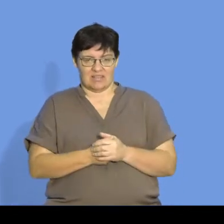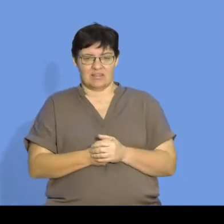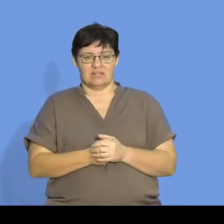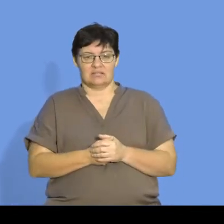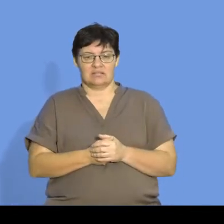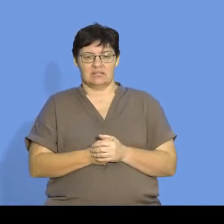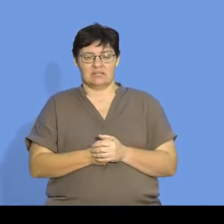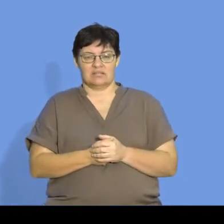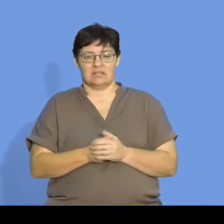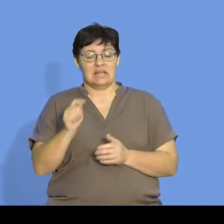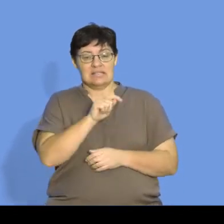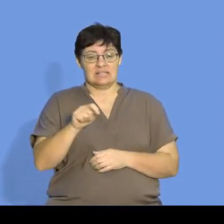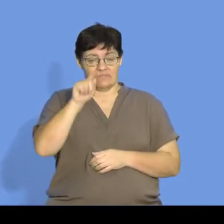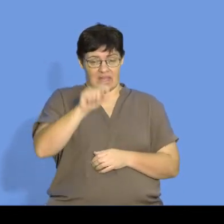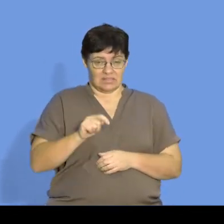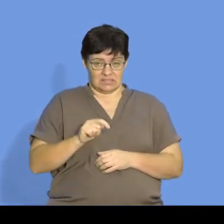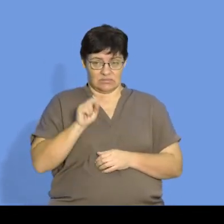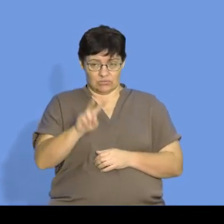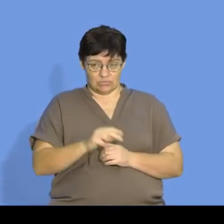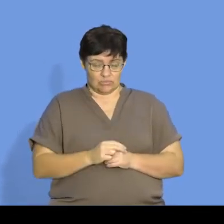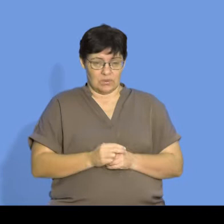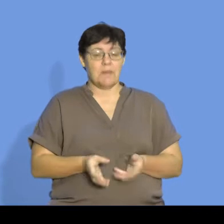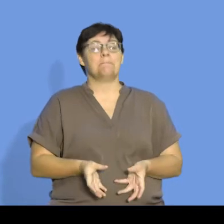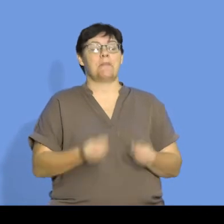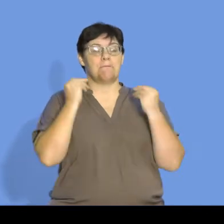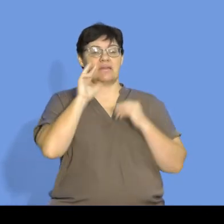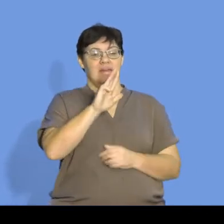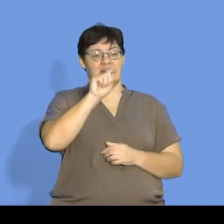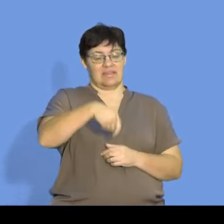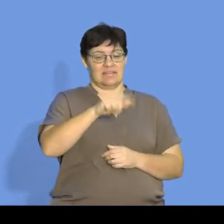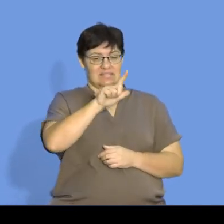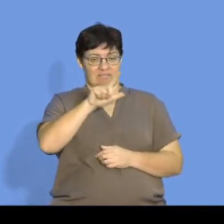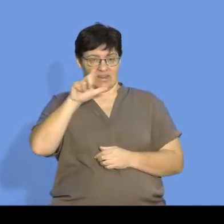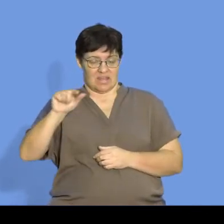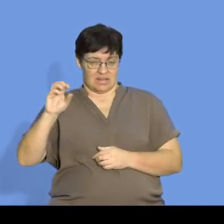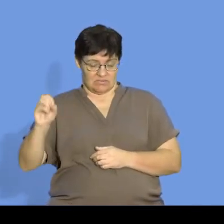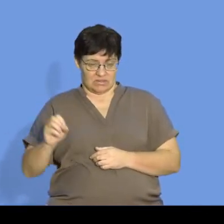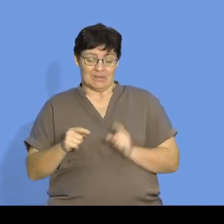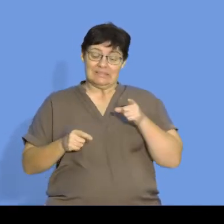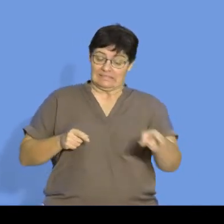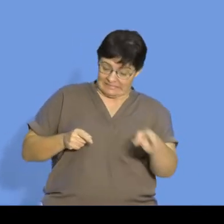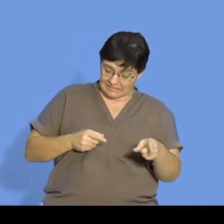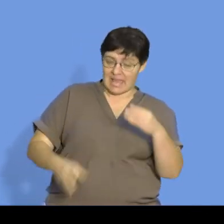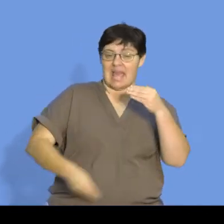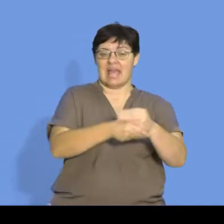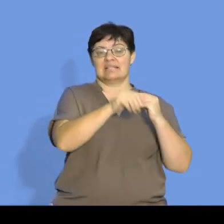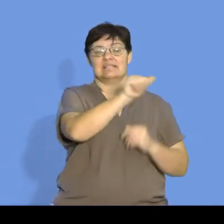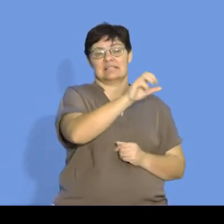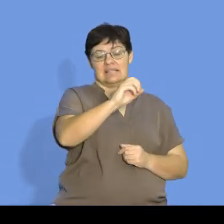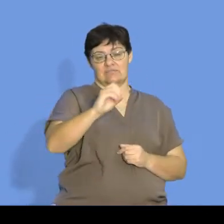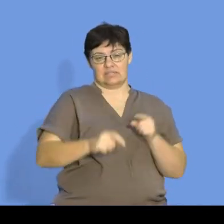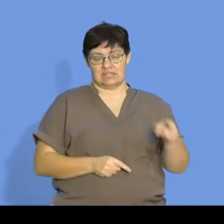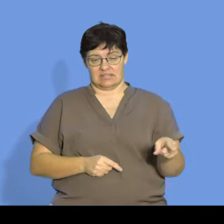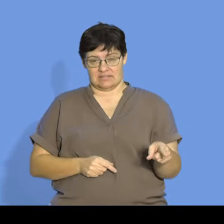both equal. Take the 9,700 that you've calculated, add the